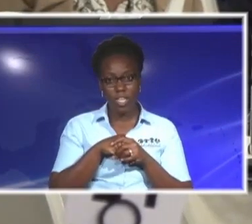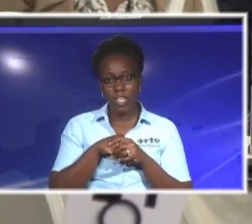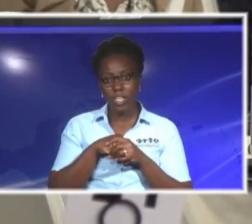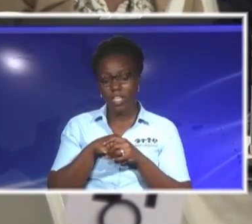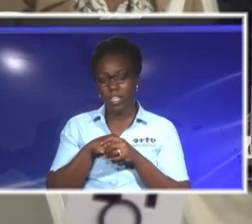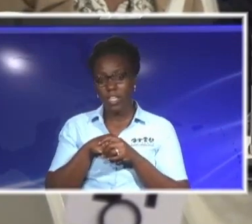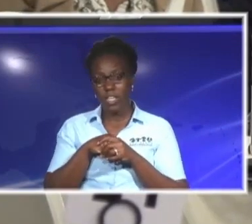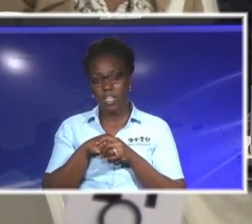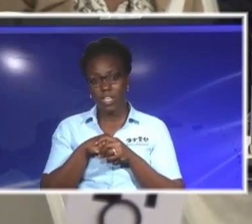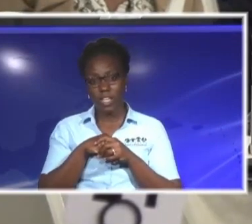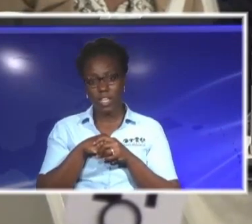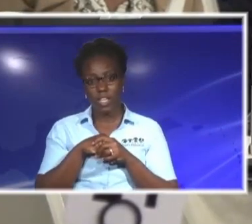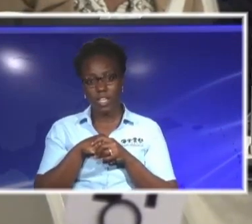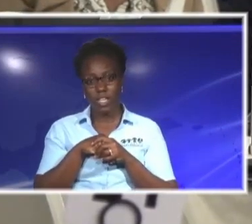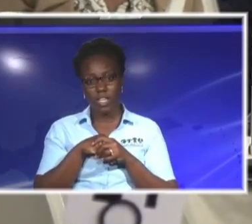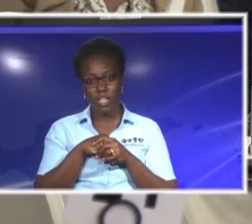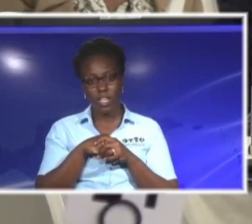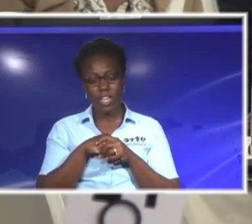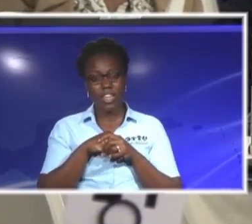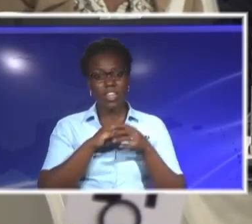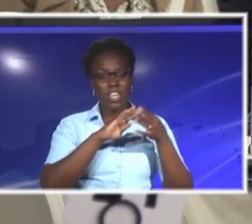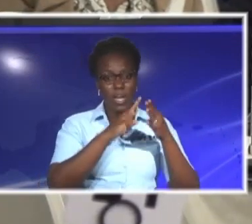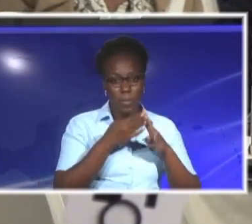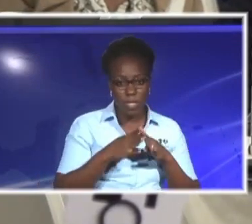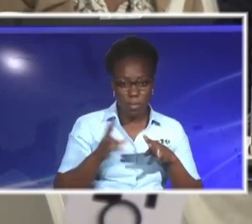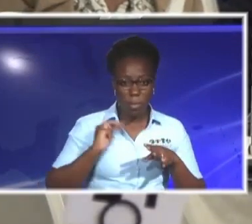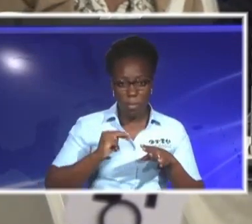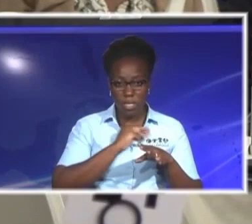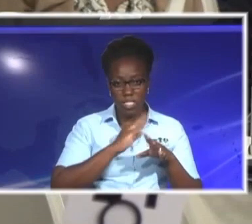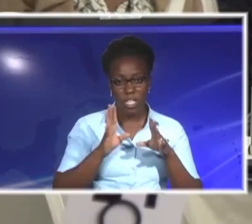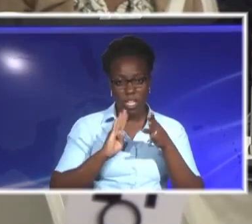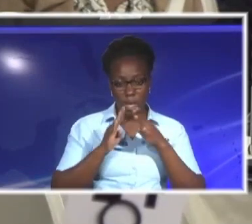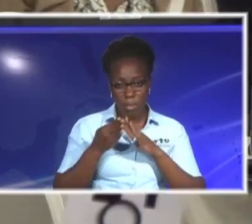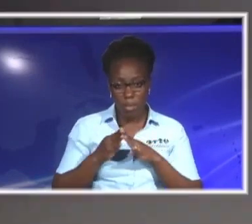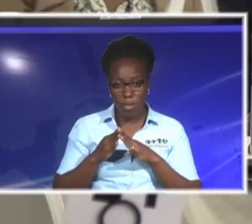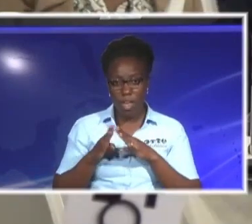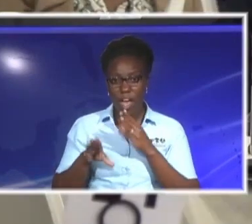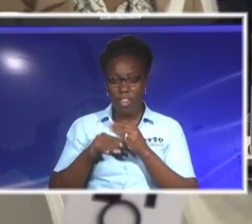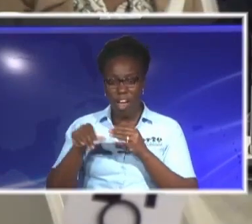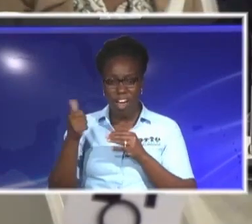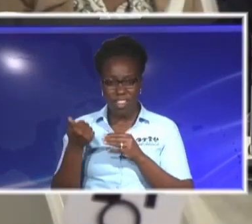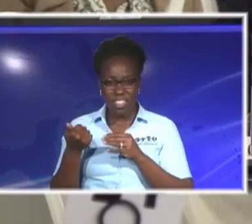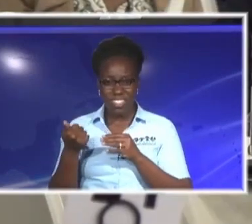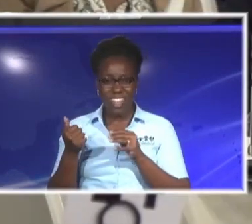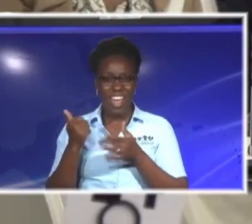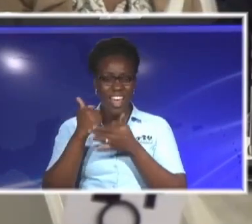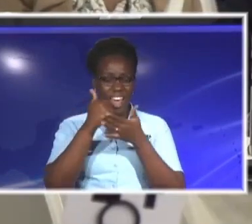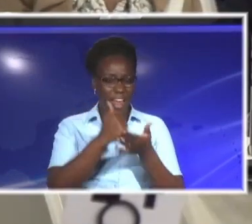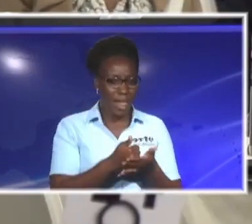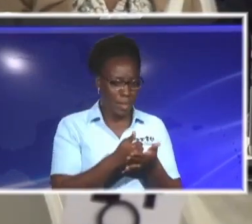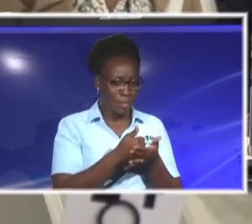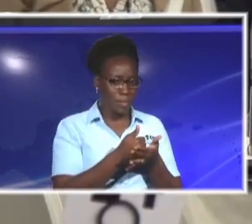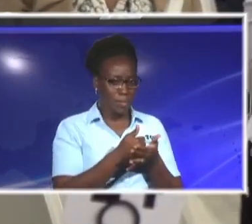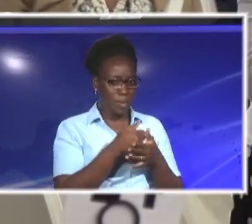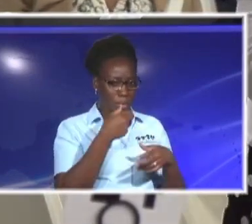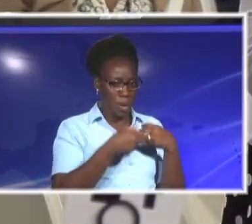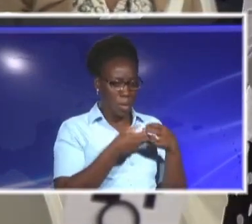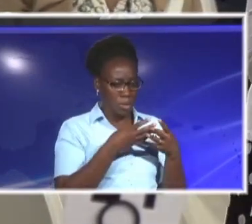in trying to repair the harm. So forgiveness sometimes would preclude people, you know, coming and doing it at